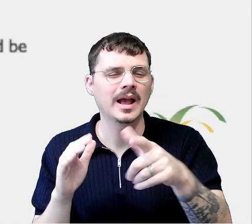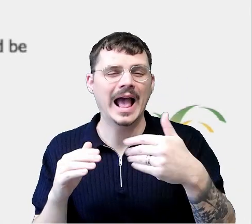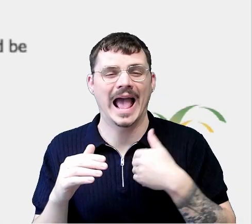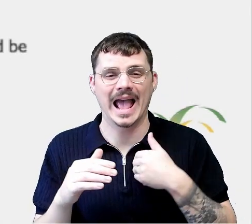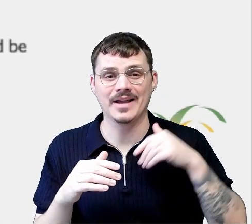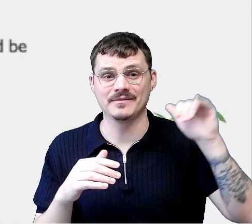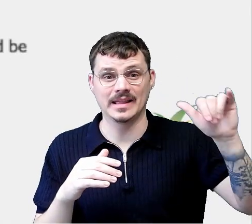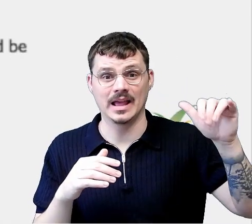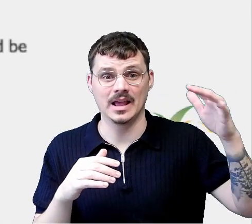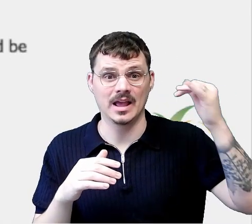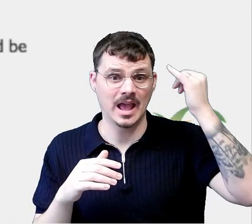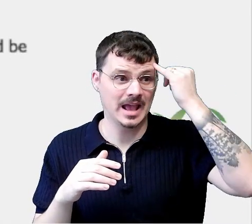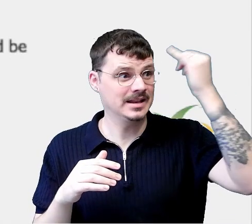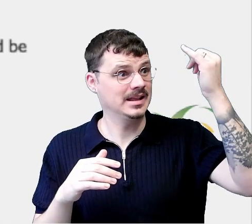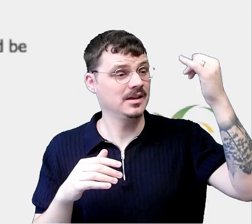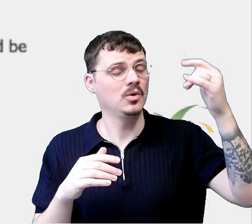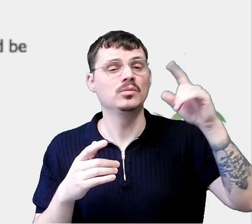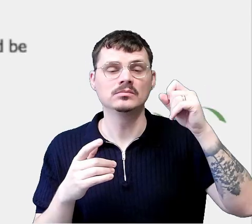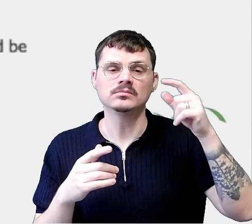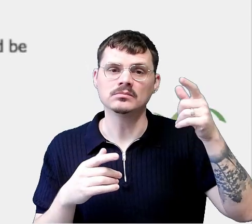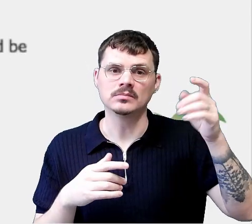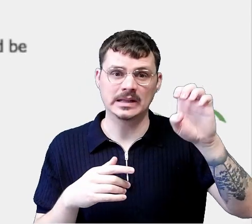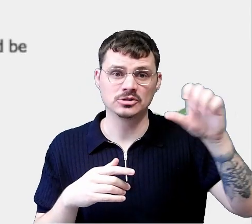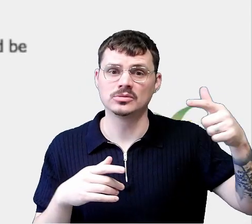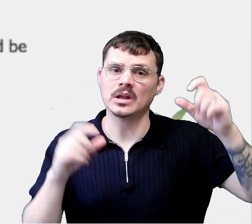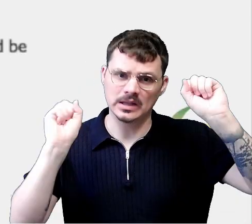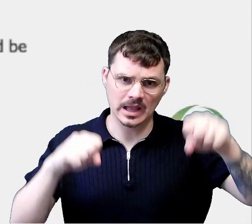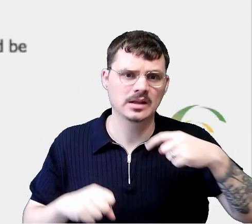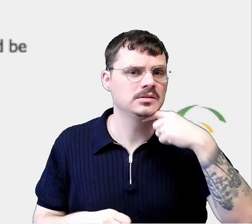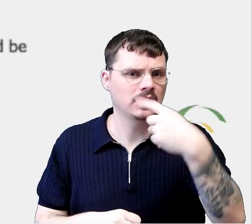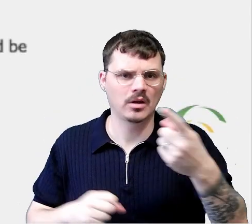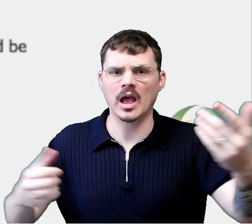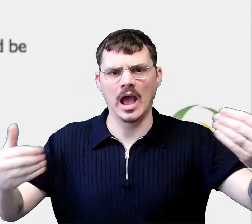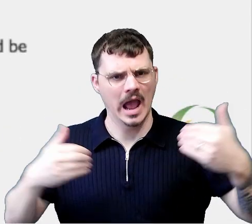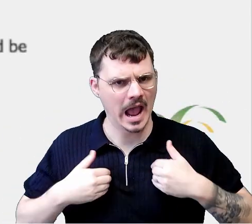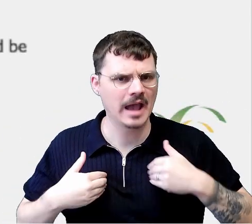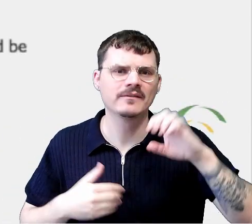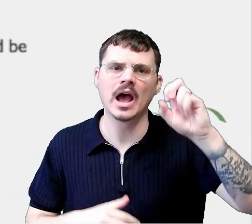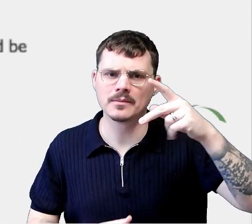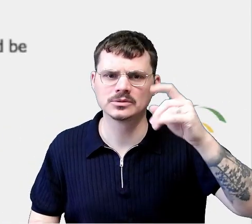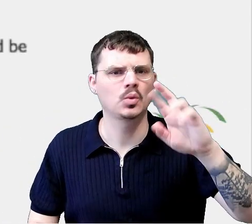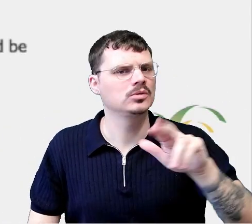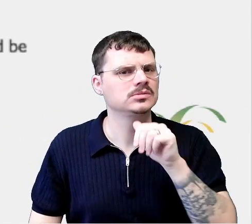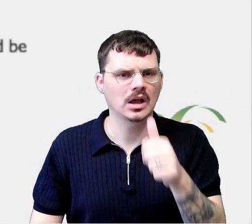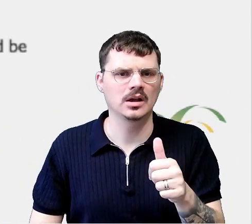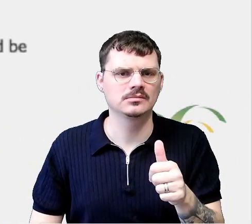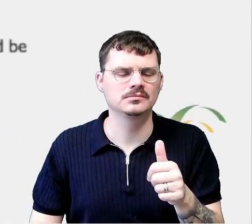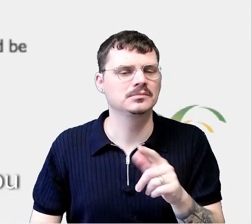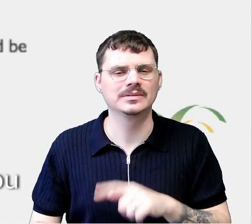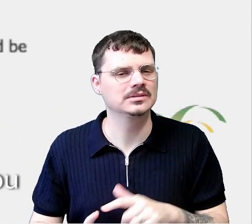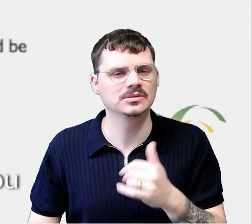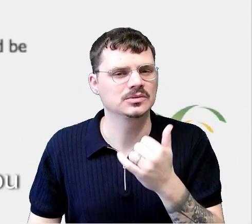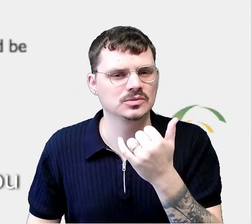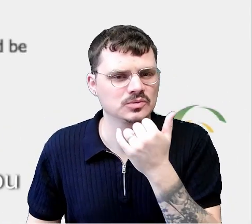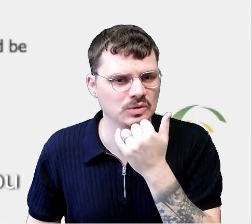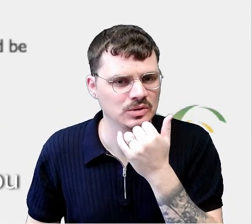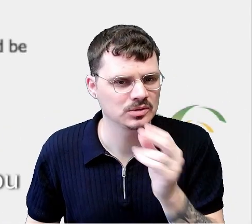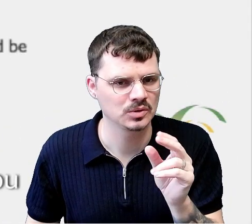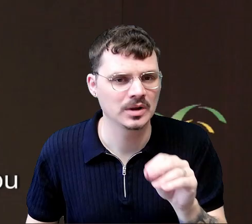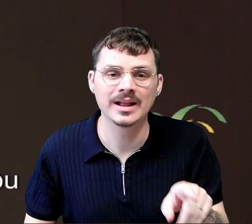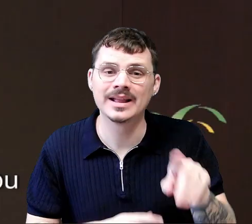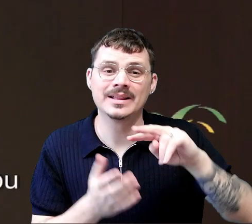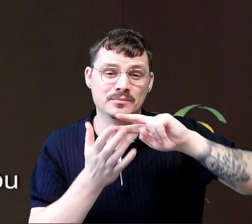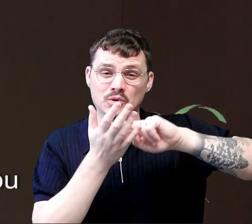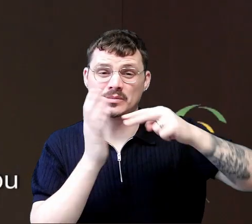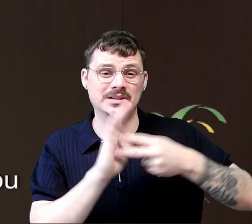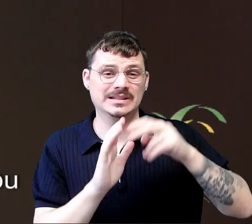out there that can tell you whether or not a person has epilepsy. That's wrong. The purpose of an